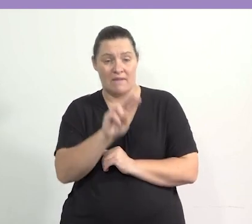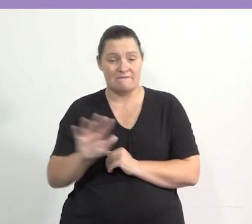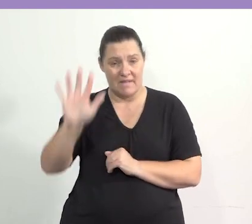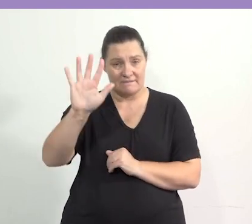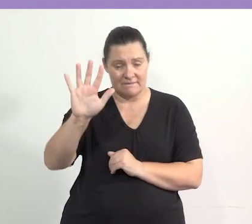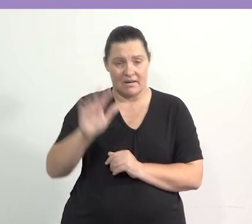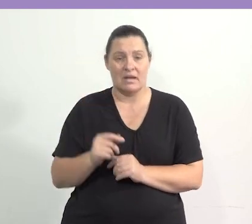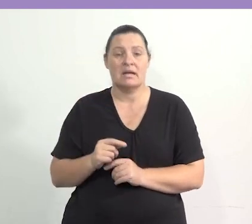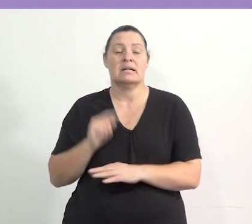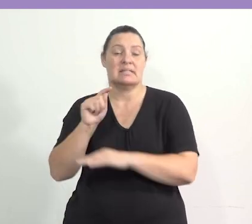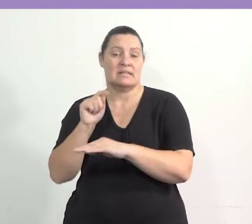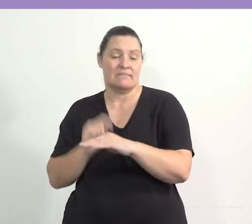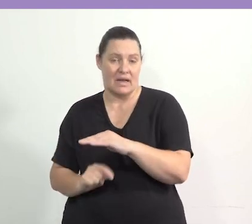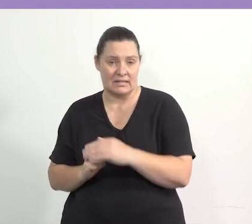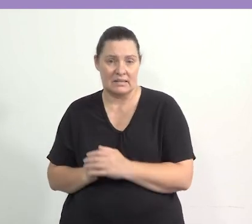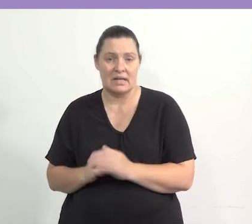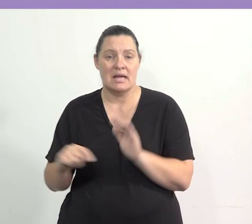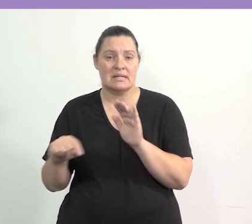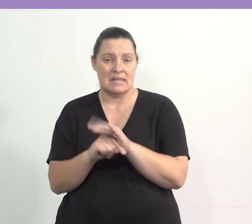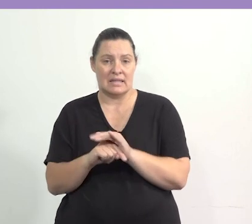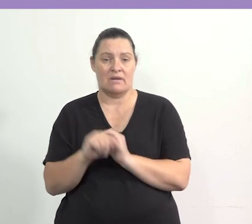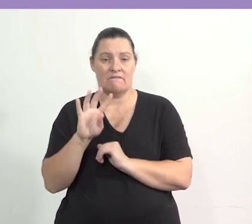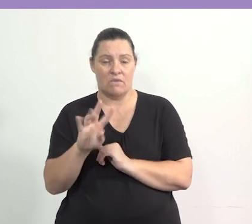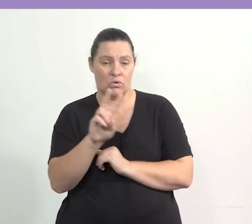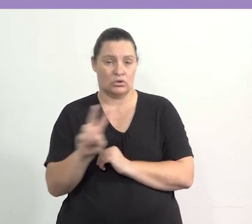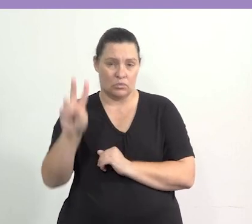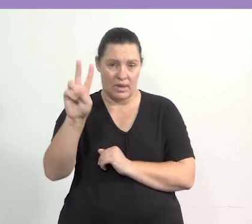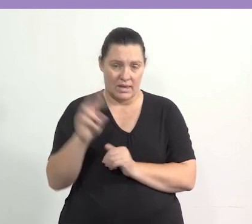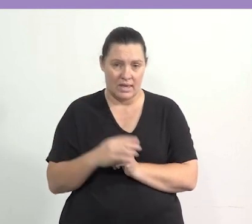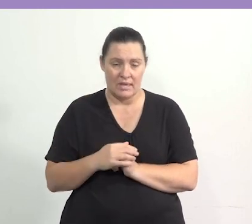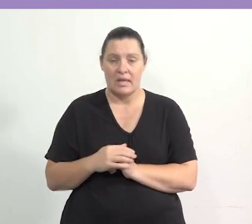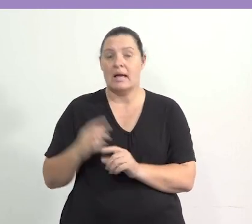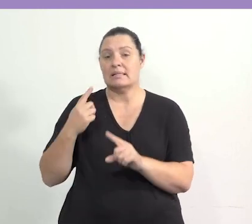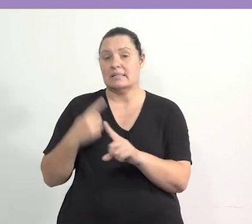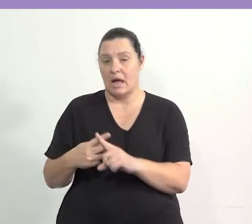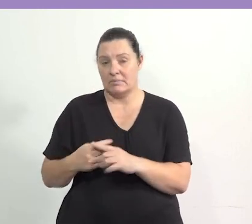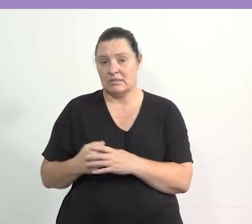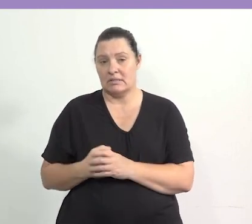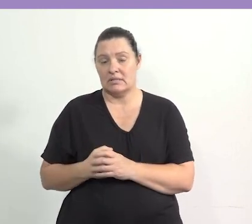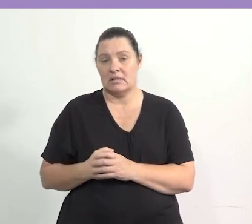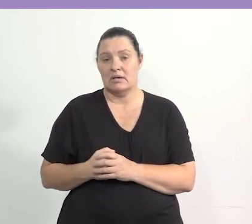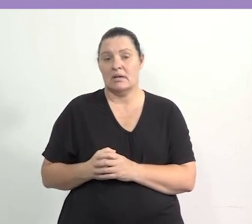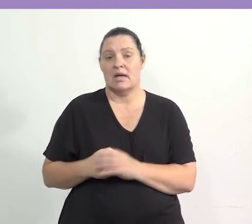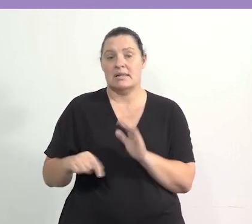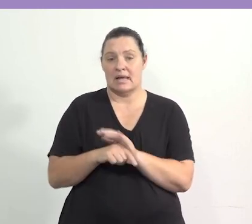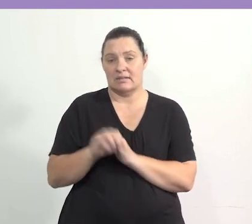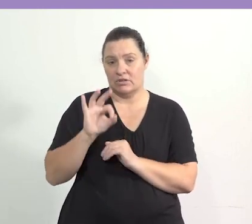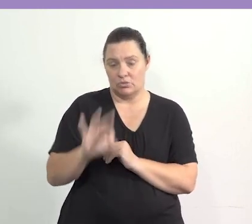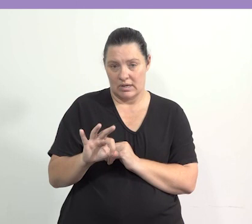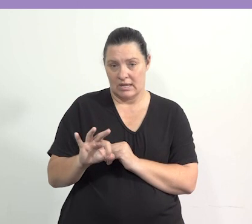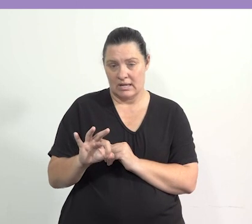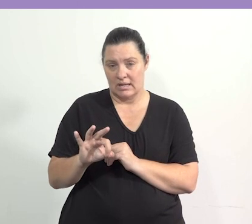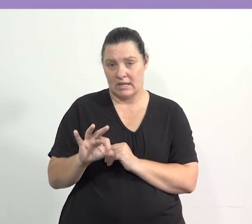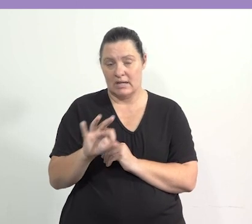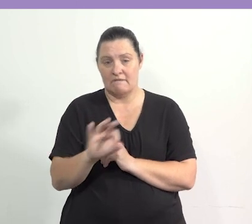5 divided by -4 squared multiplied by -3 raised